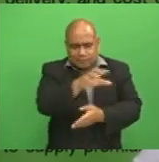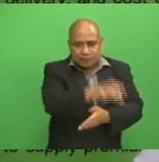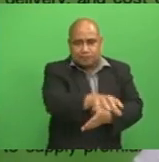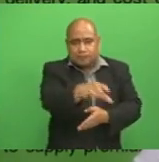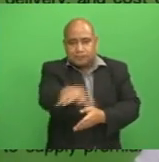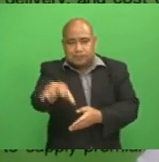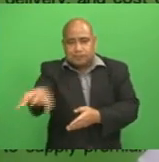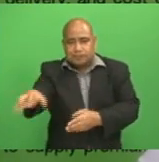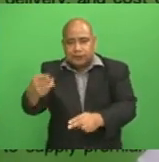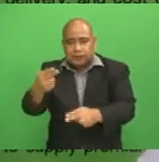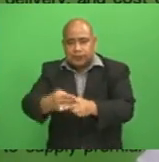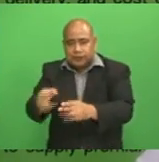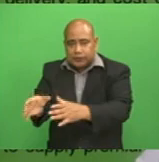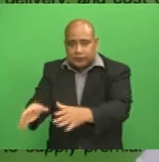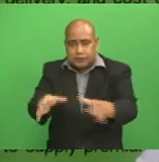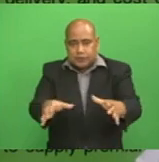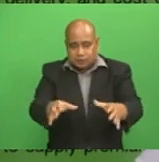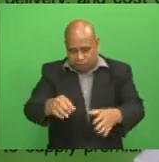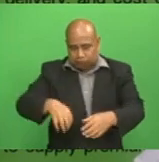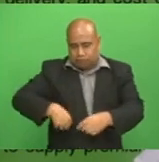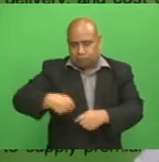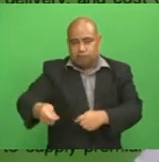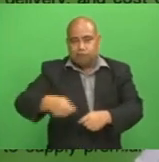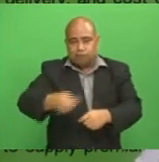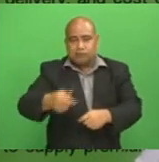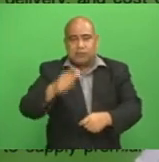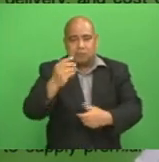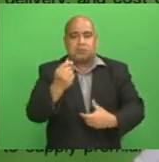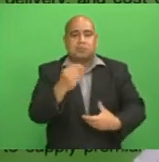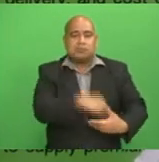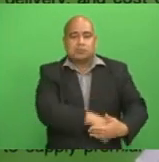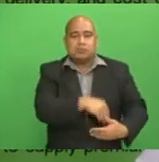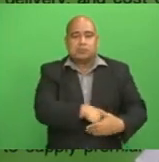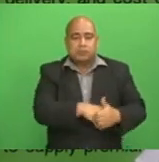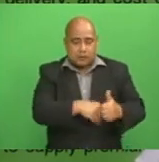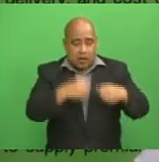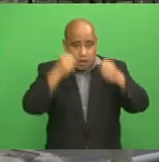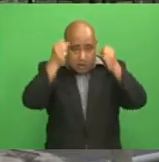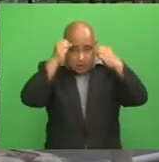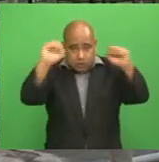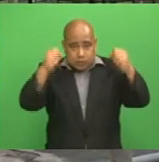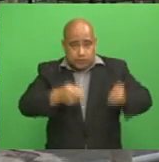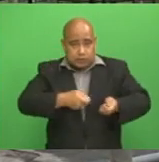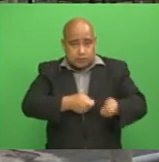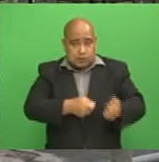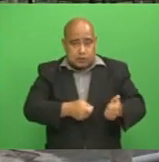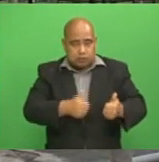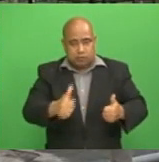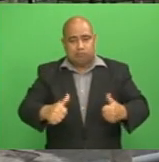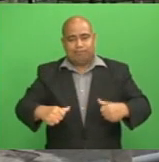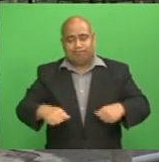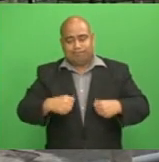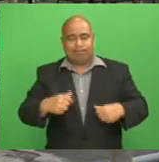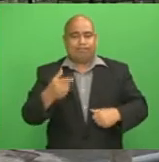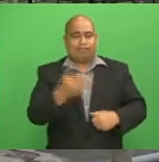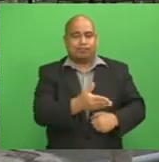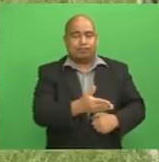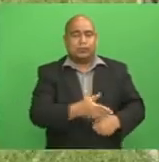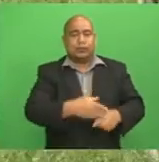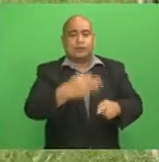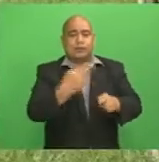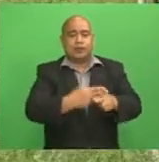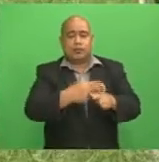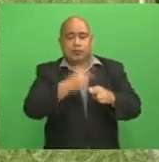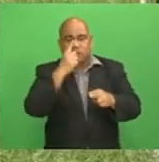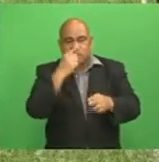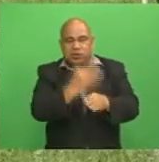at an affordable price, and they are able to feed cows, which our practice should be. For farmers, though, access to essential